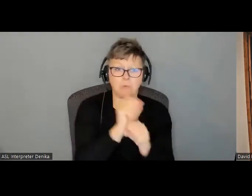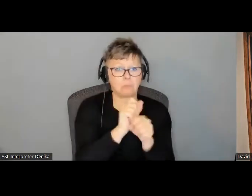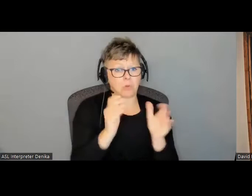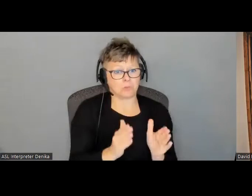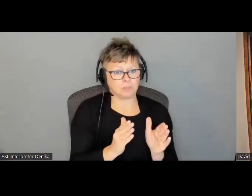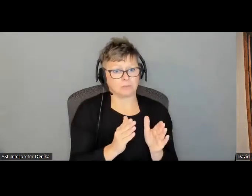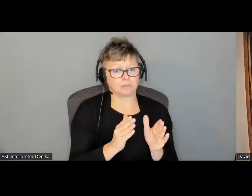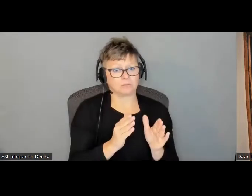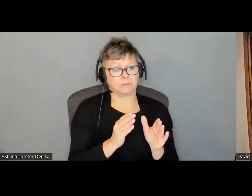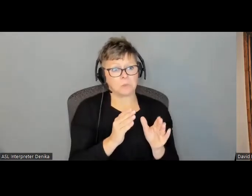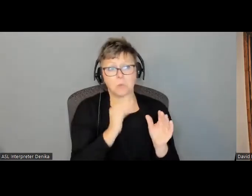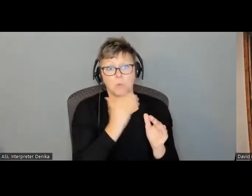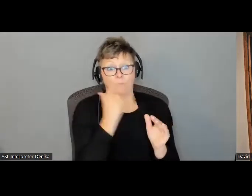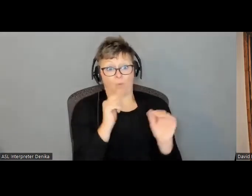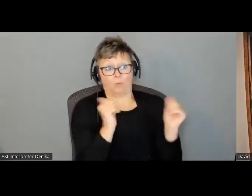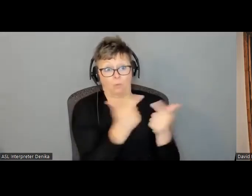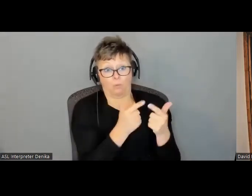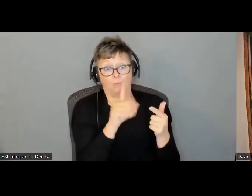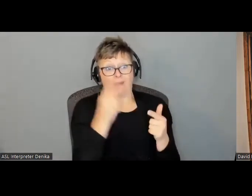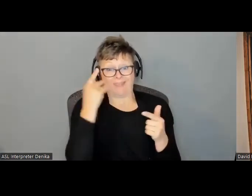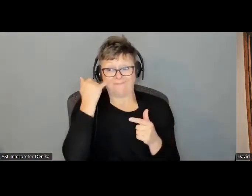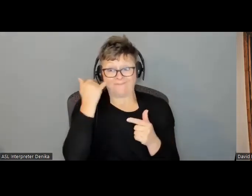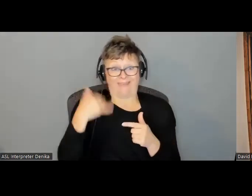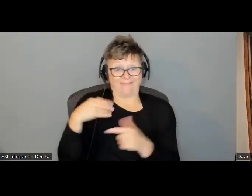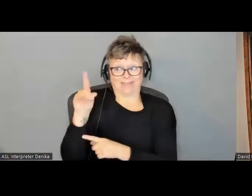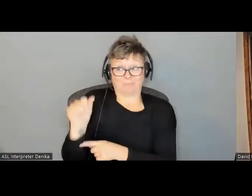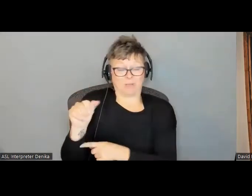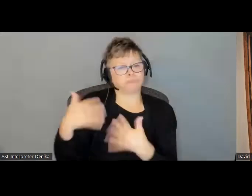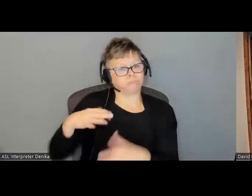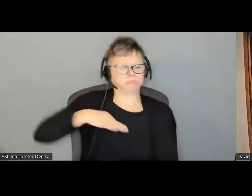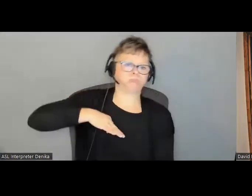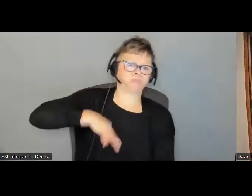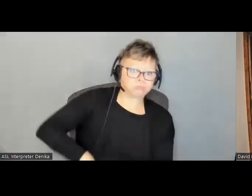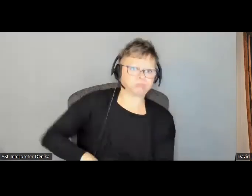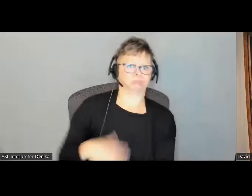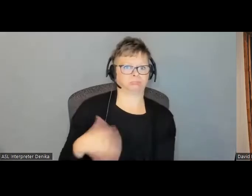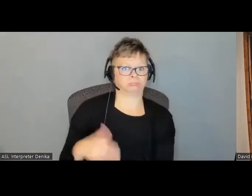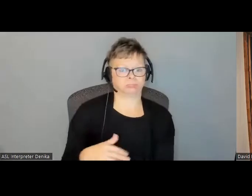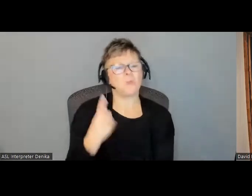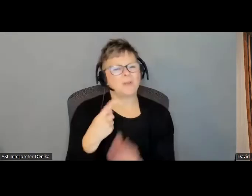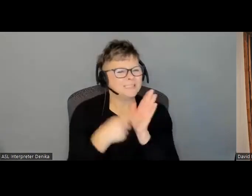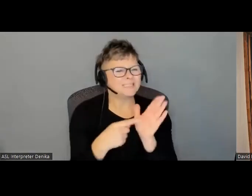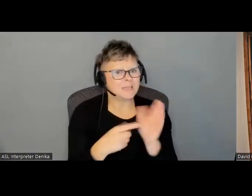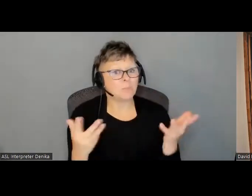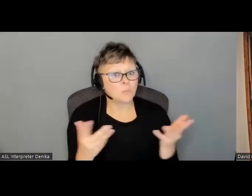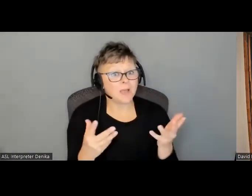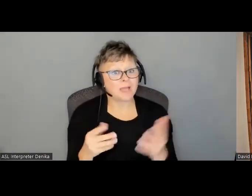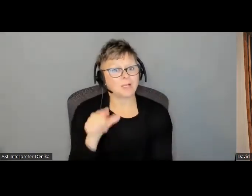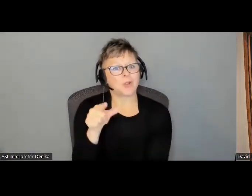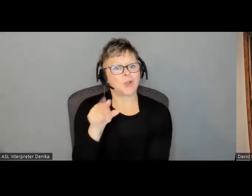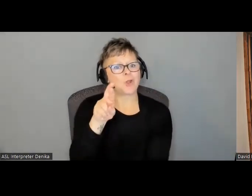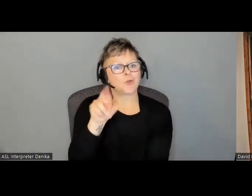benefits for some of those with disabilities. A really good example of a product would be something like Grammarly, which